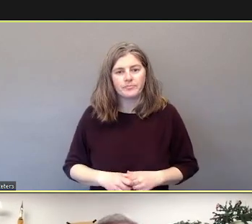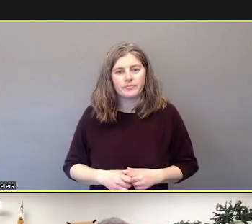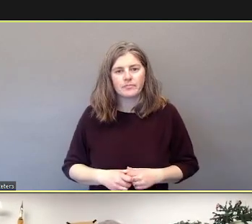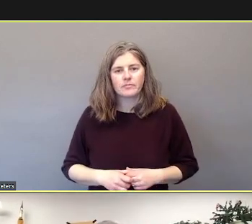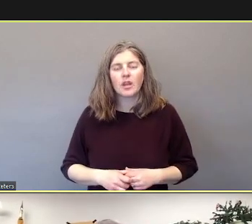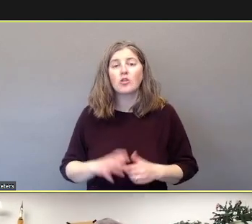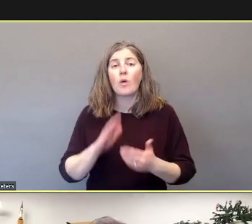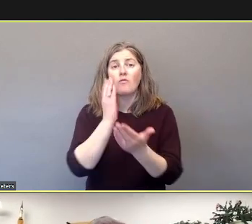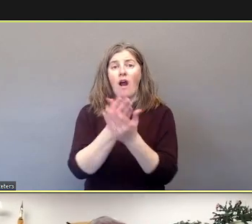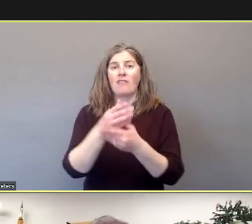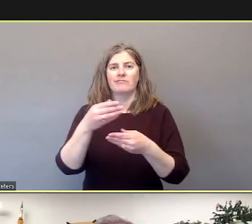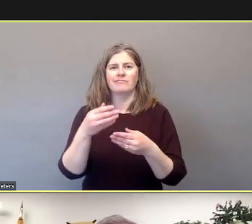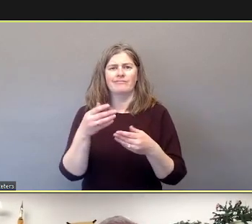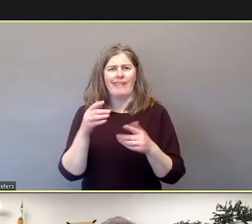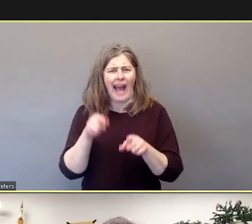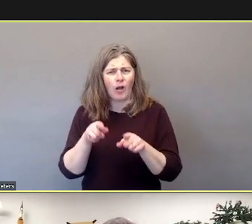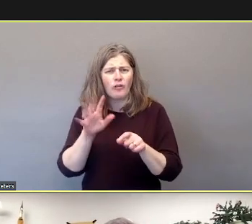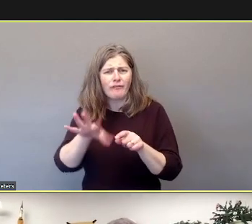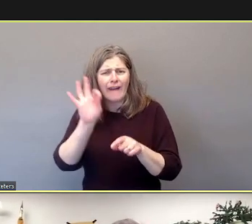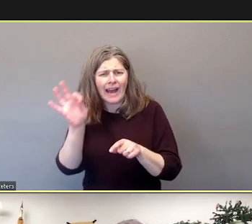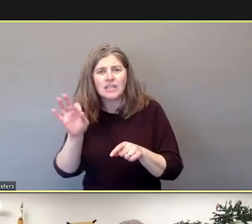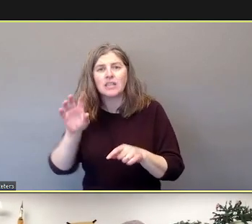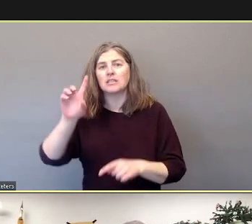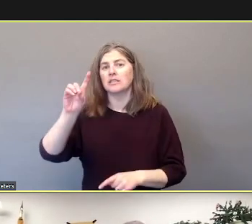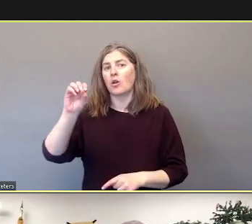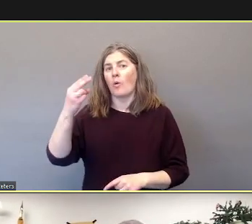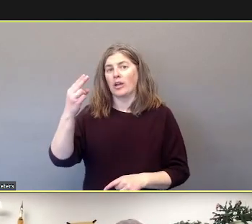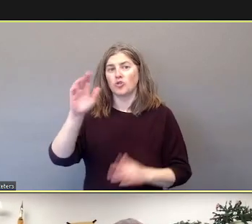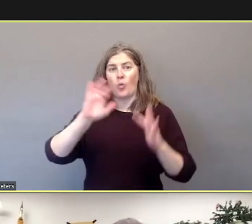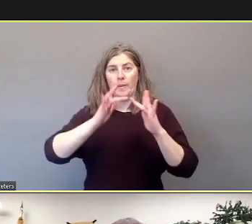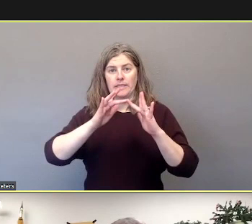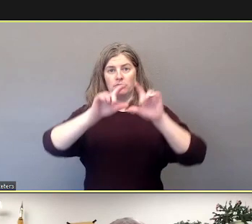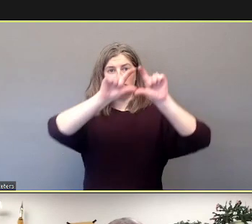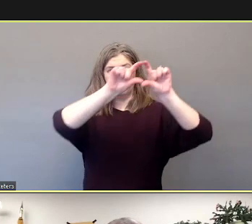get to this again, you go to the DOH website,